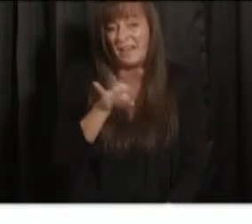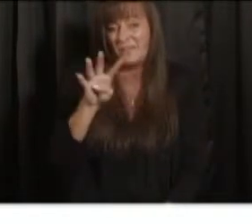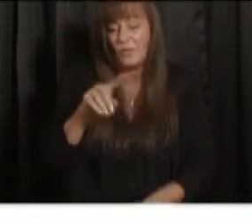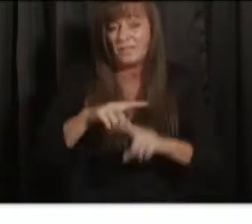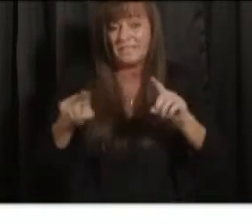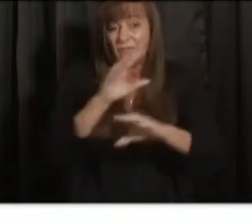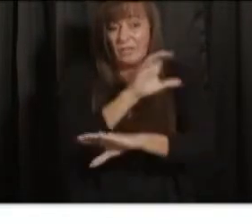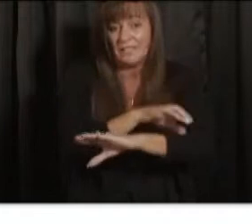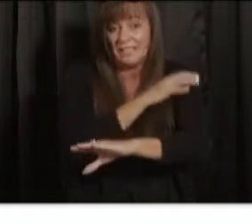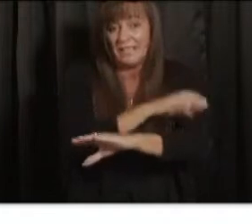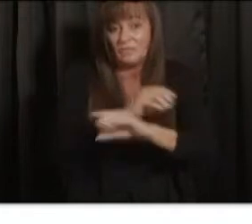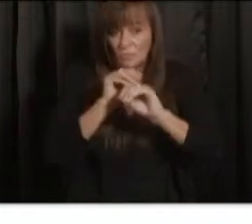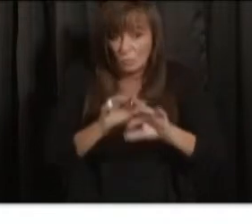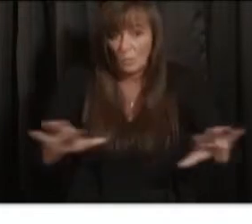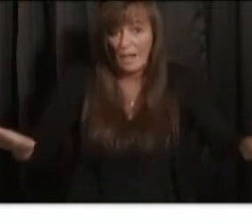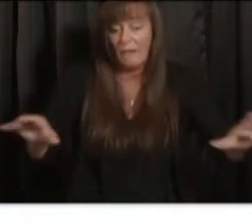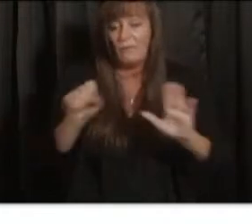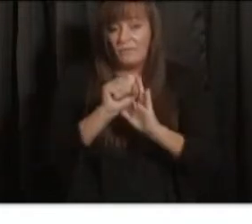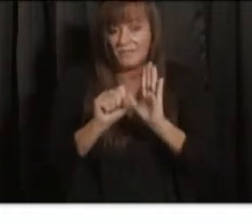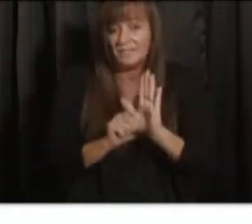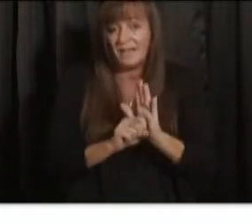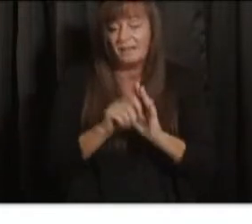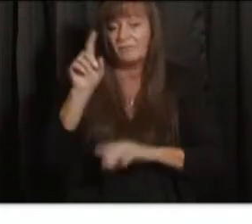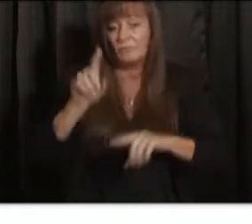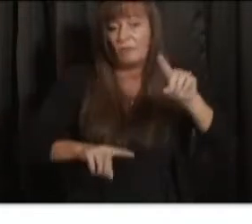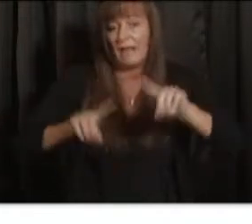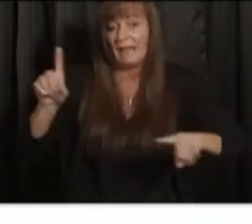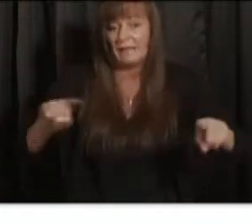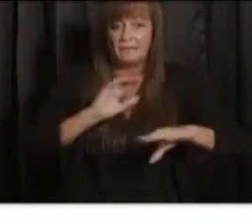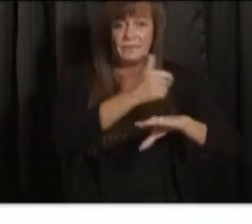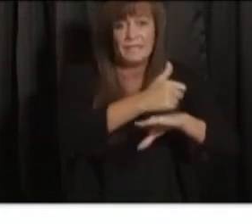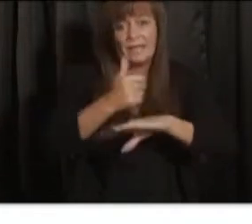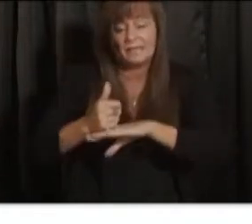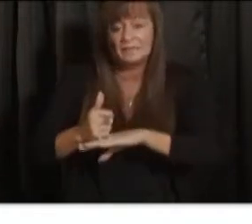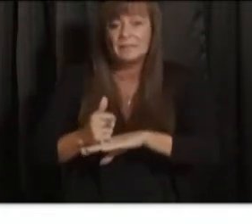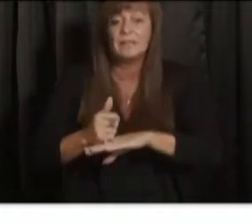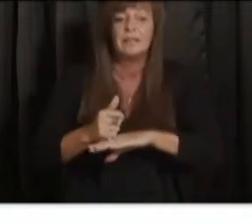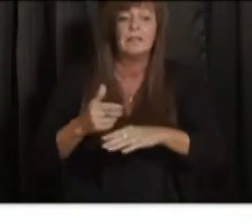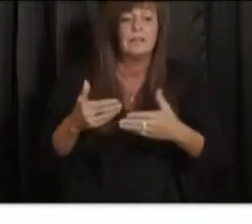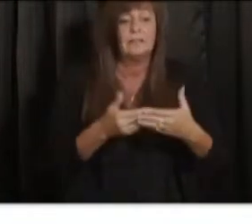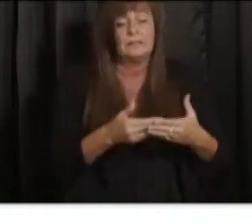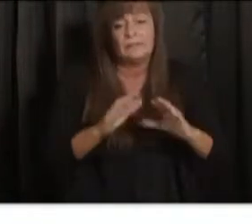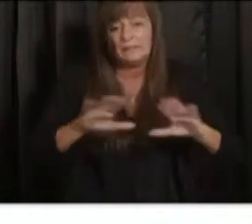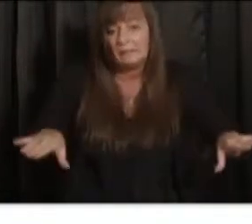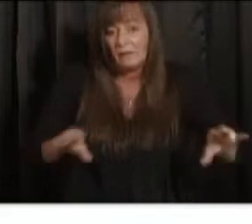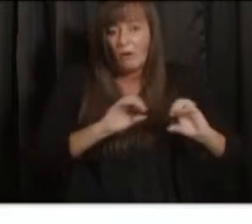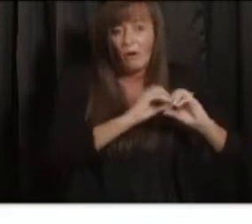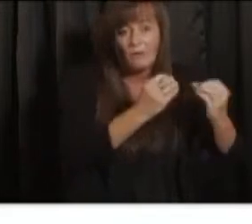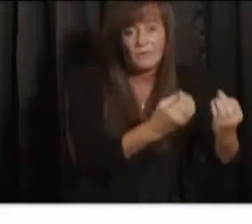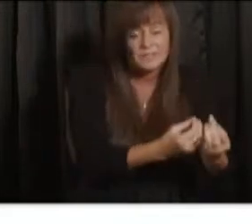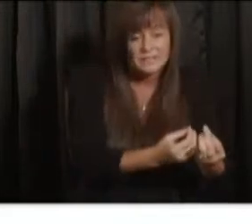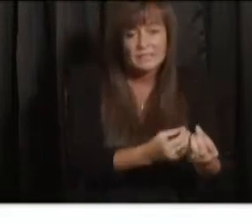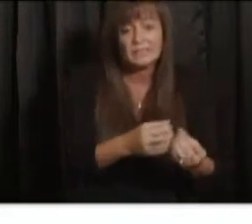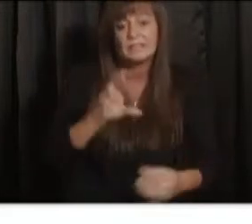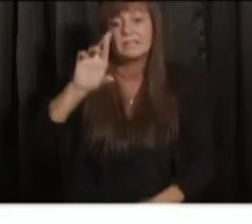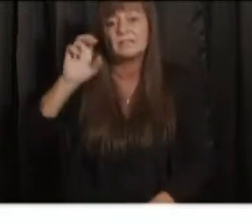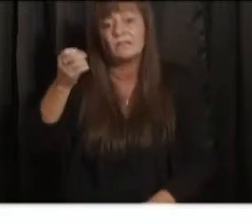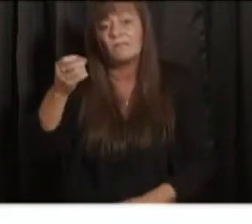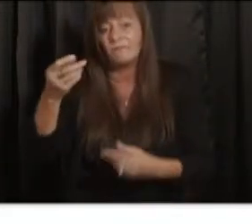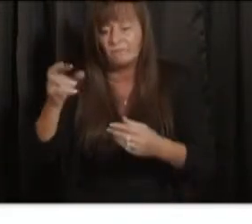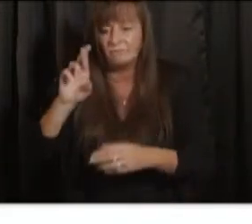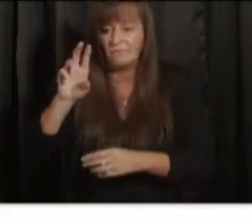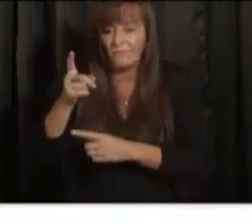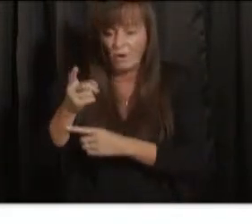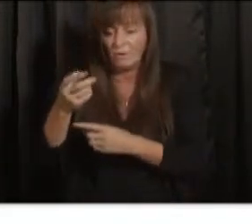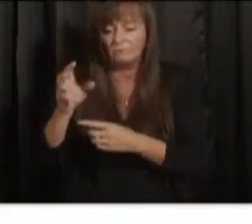locations statewide and in a variety of settings, including pediatric offices, retail pharmacies, our local public health